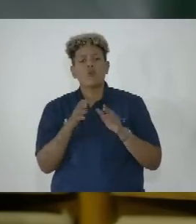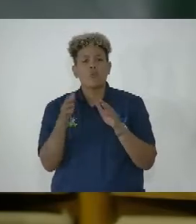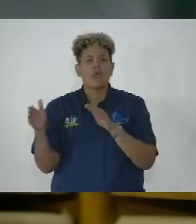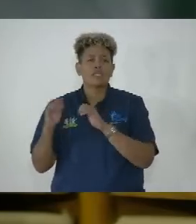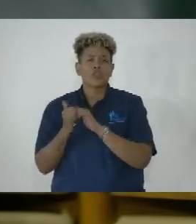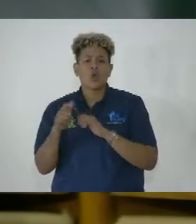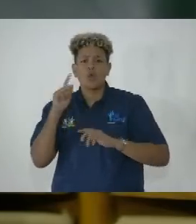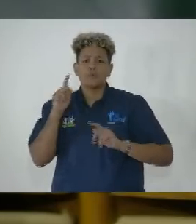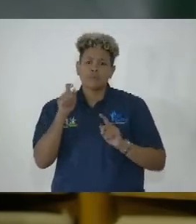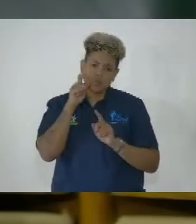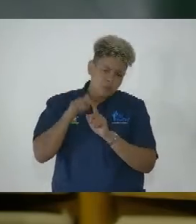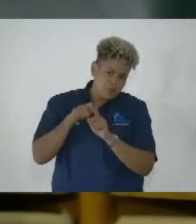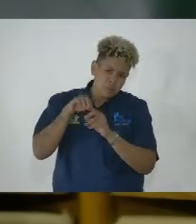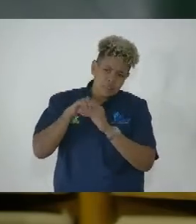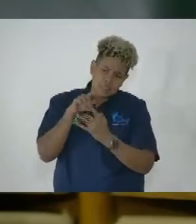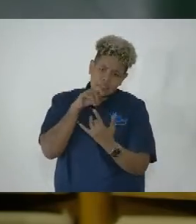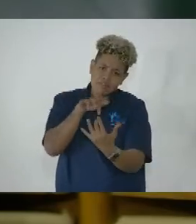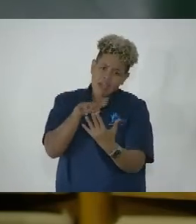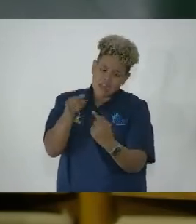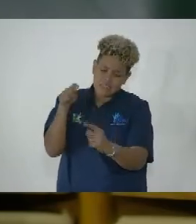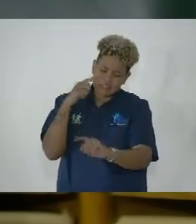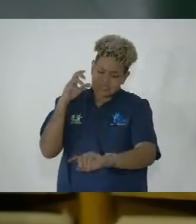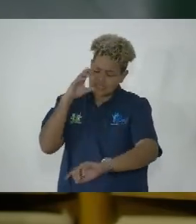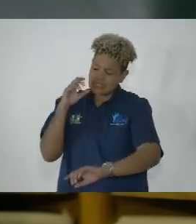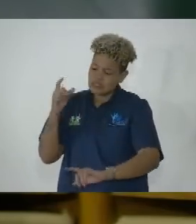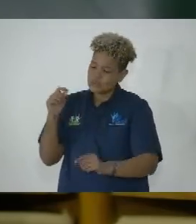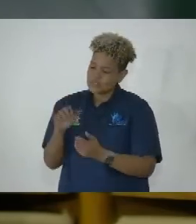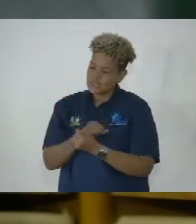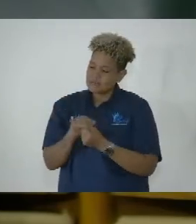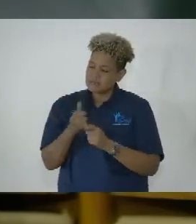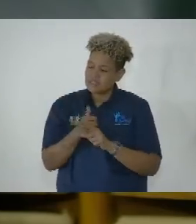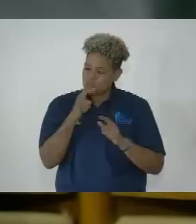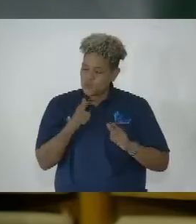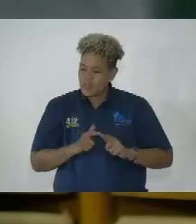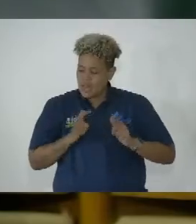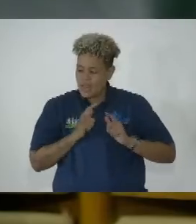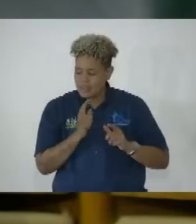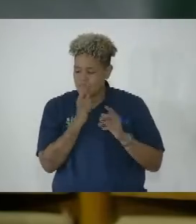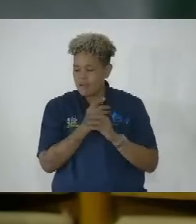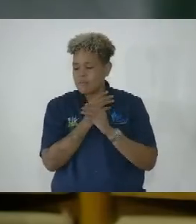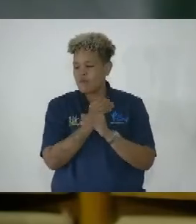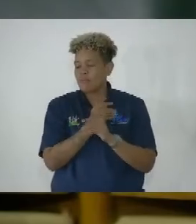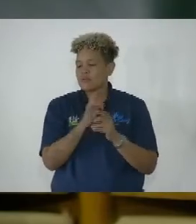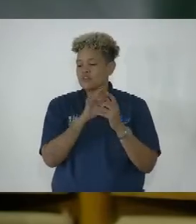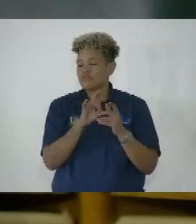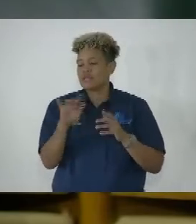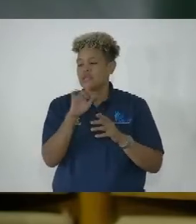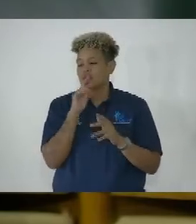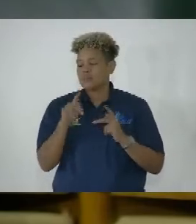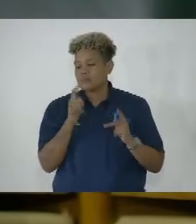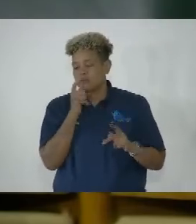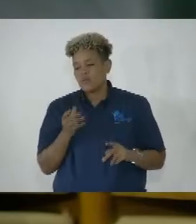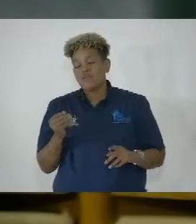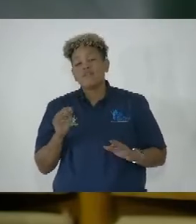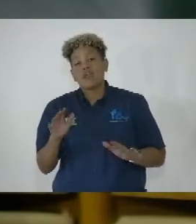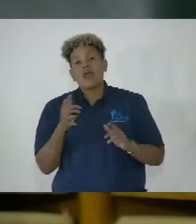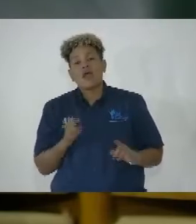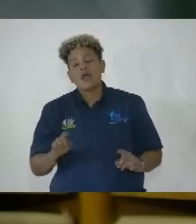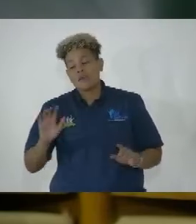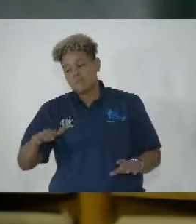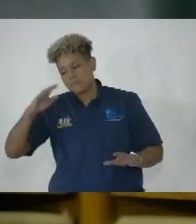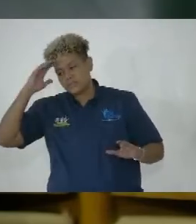which perpetrators of violence seek to do damage to the life and property of their victims. Mr.